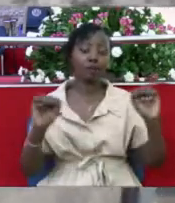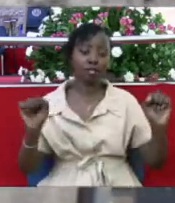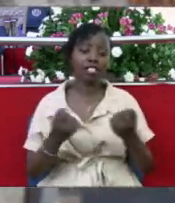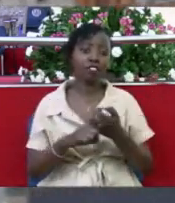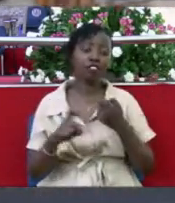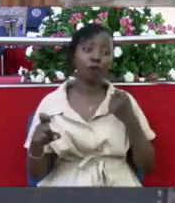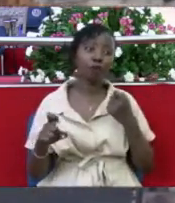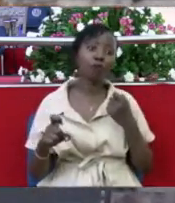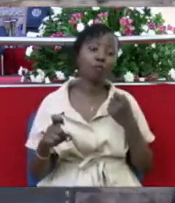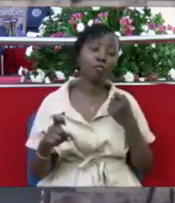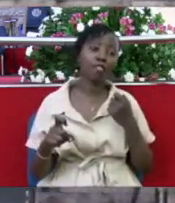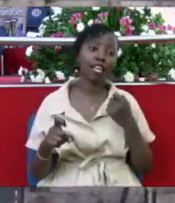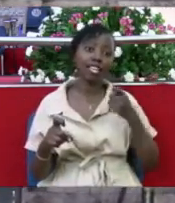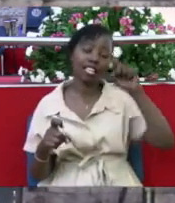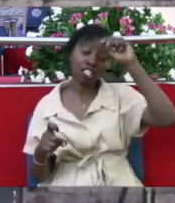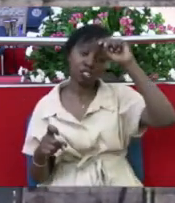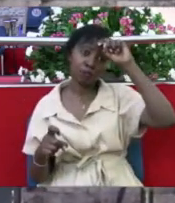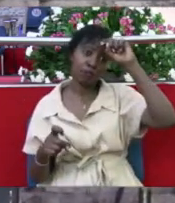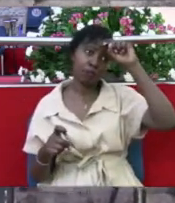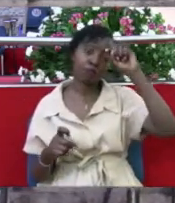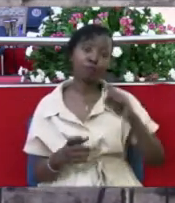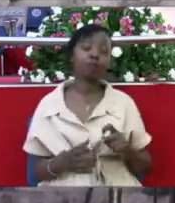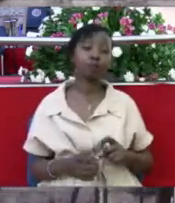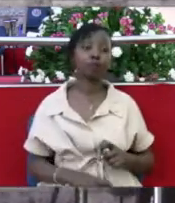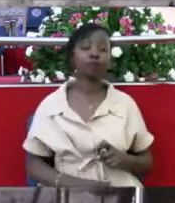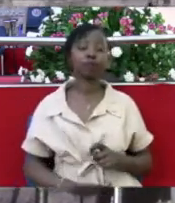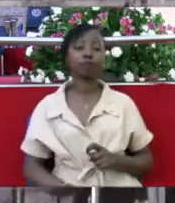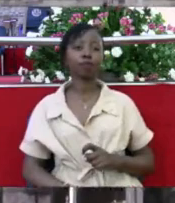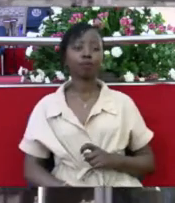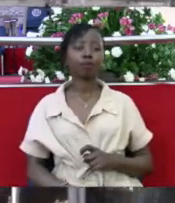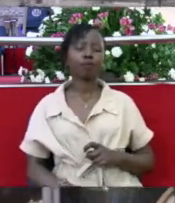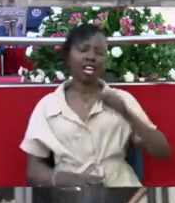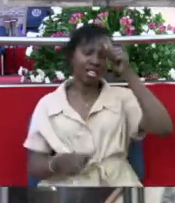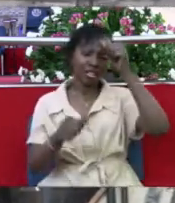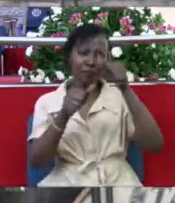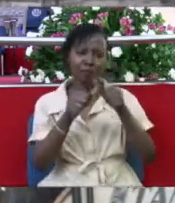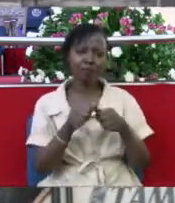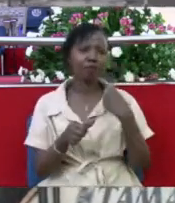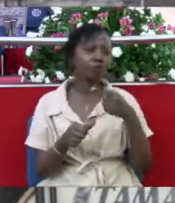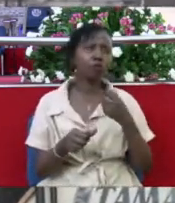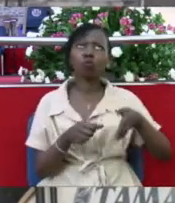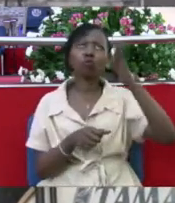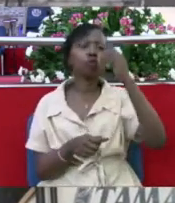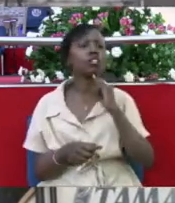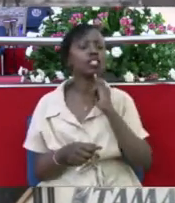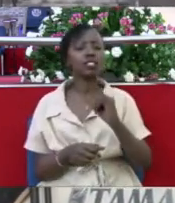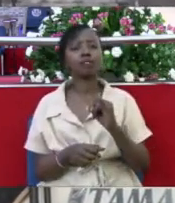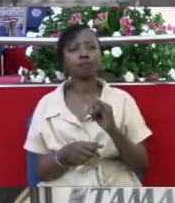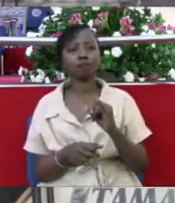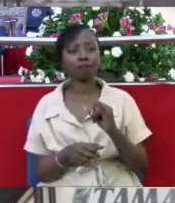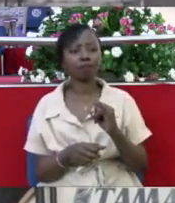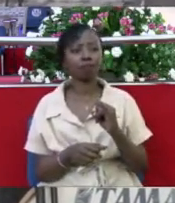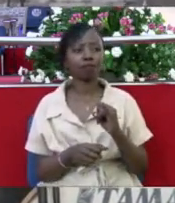alivyowafanyia Mungu alipowaokoa kutoka Egypt ama Misri. Remember who God is. Kumbukeni Mungu ni